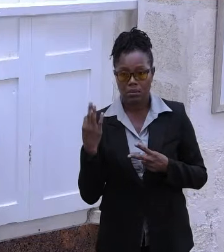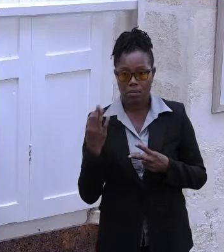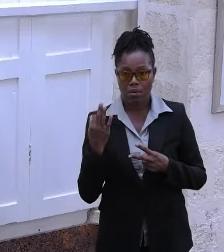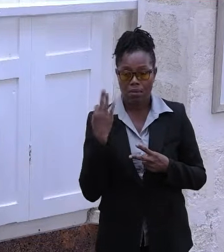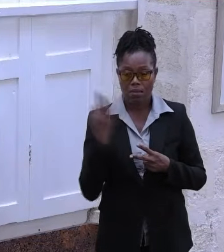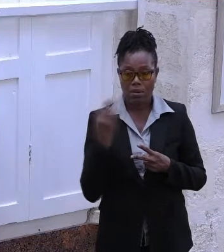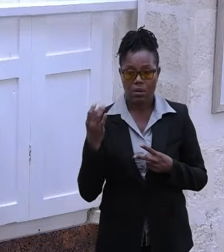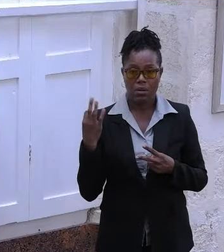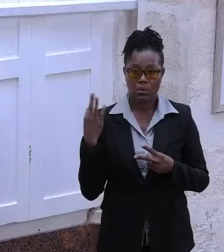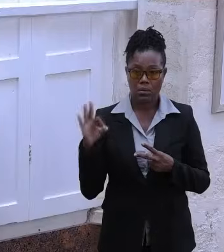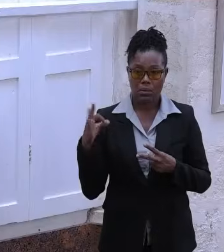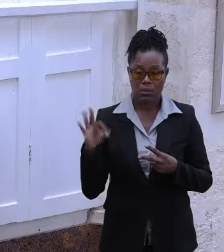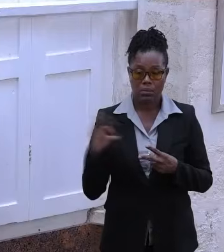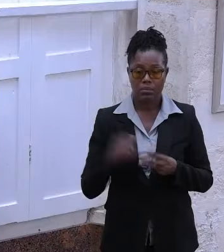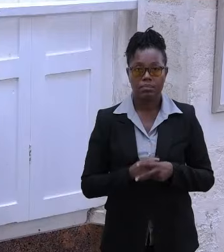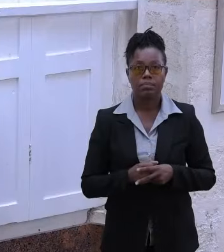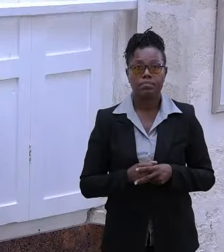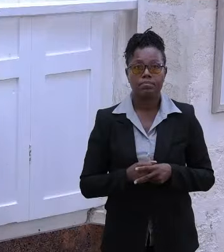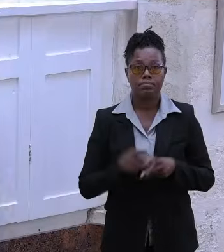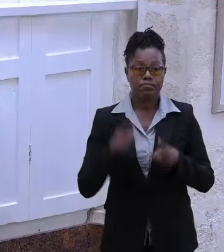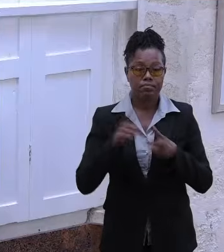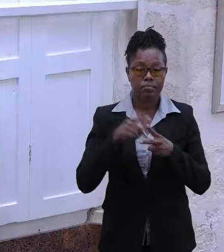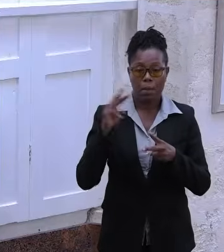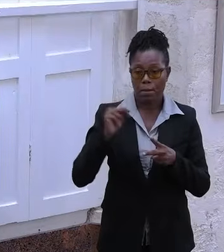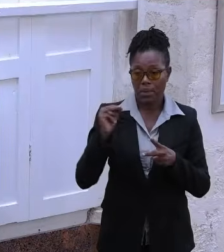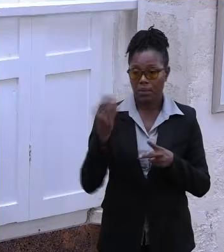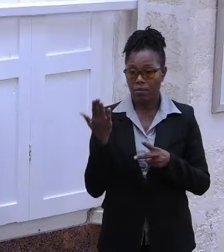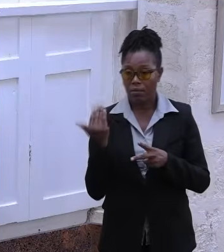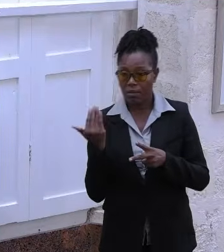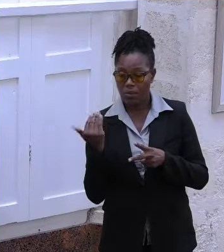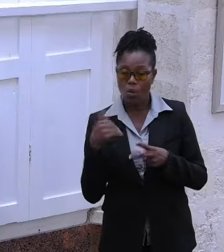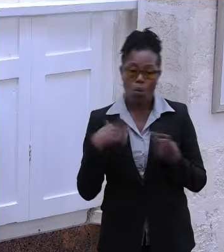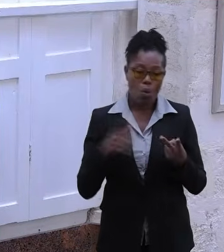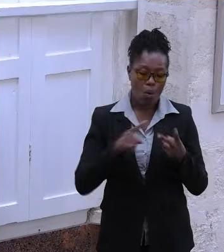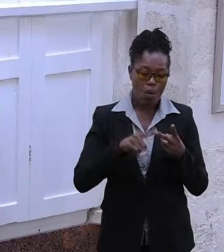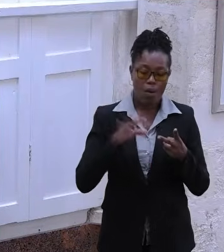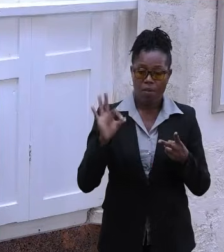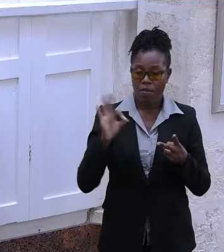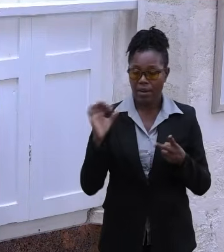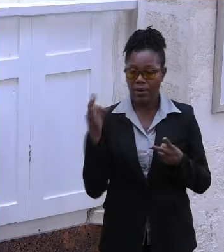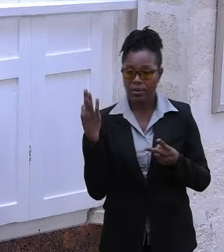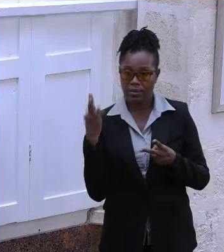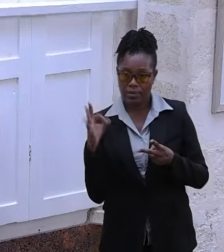The dates available of Monday the 15th or Friday the 19th of June.